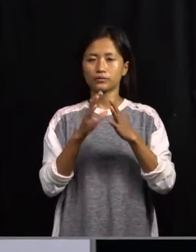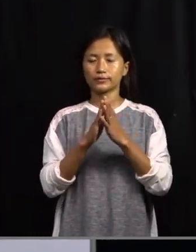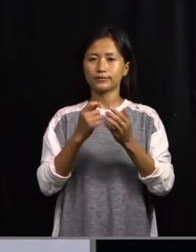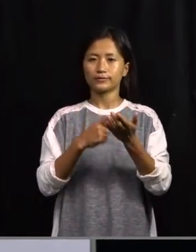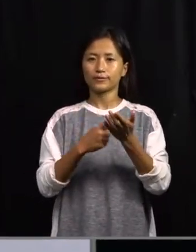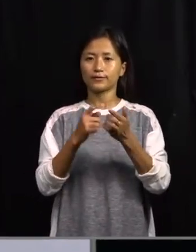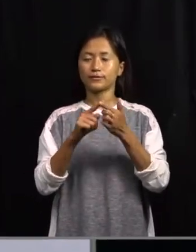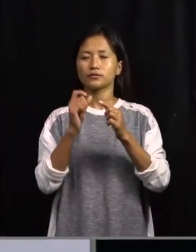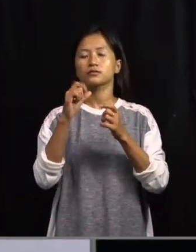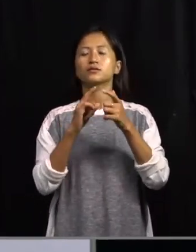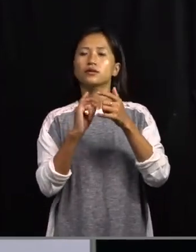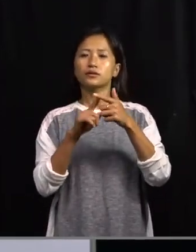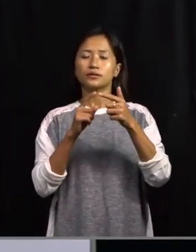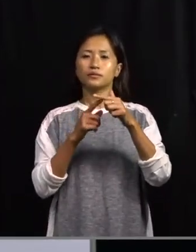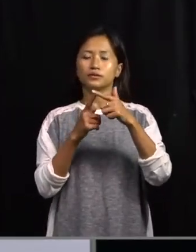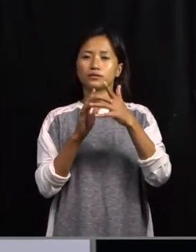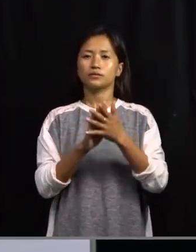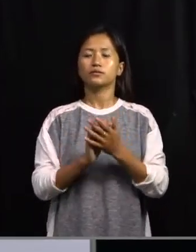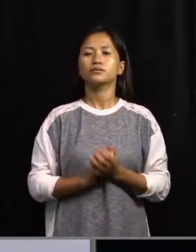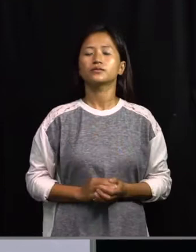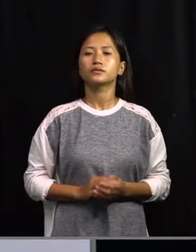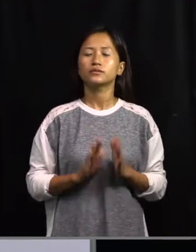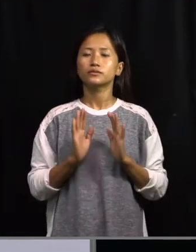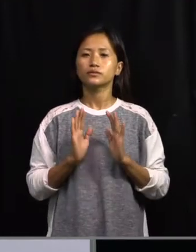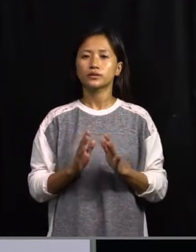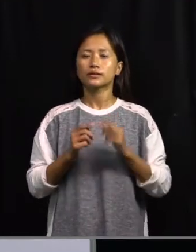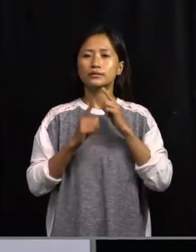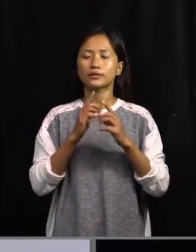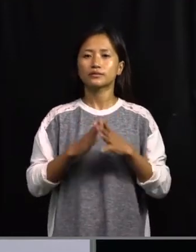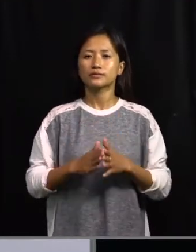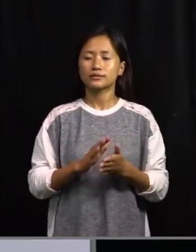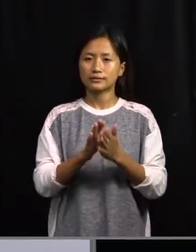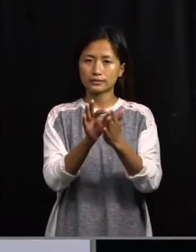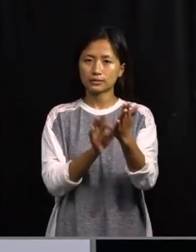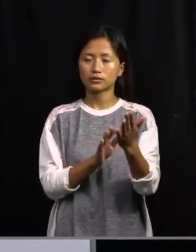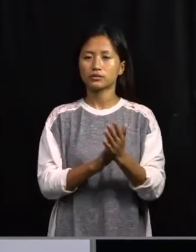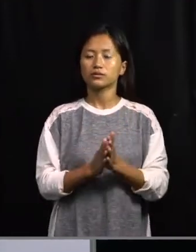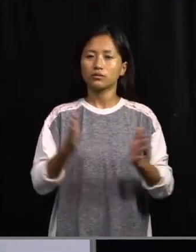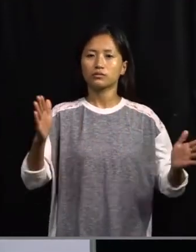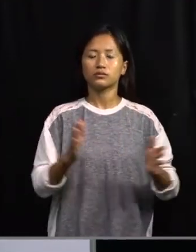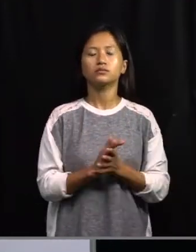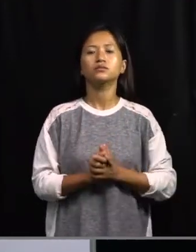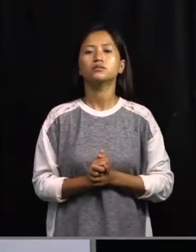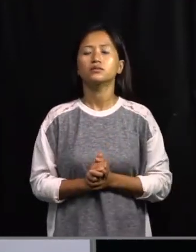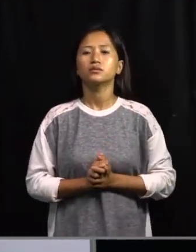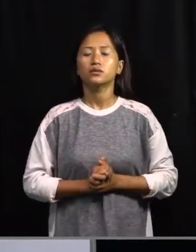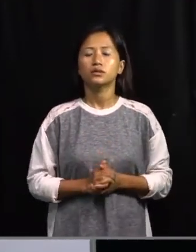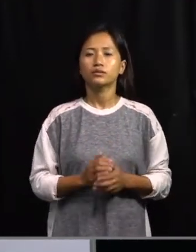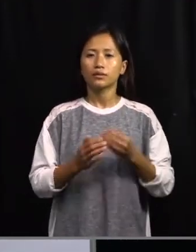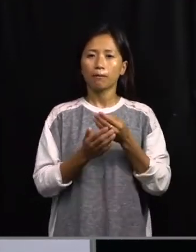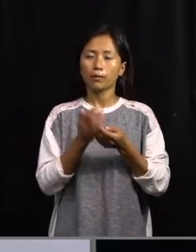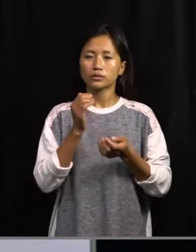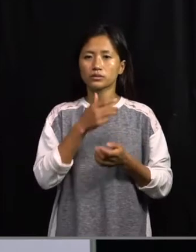The topic, if we explain in detail, will be very lengthy, but we want to touch the most important